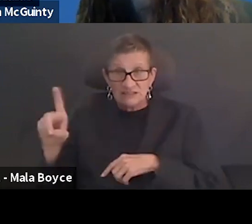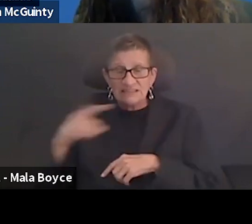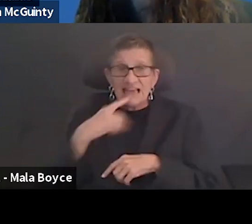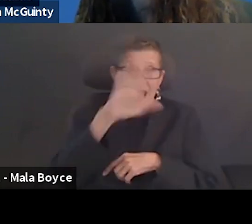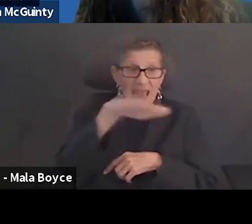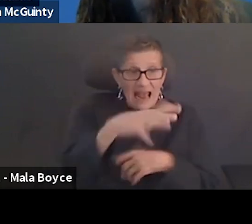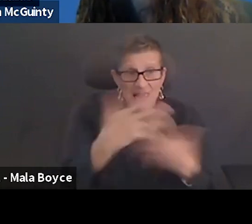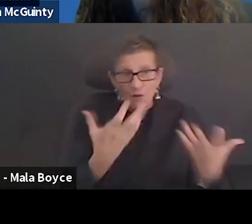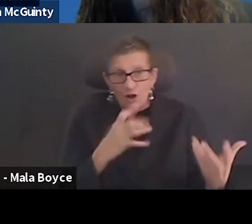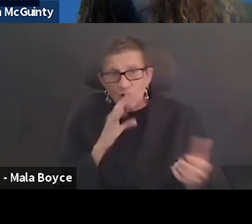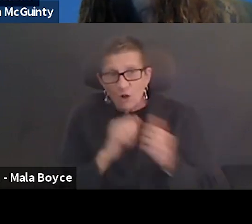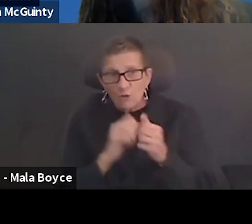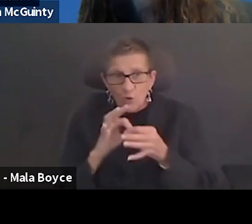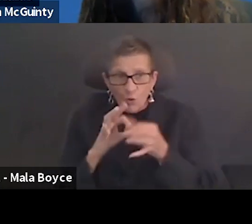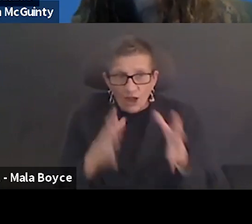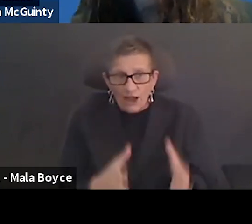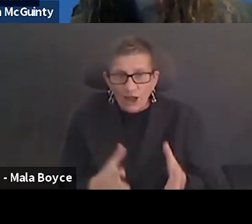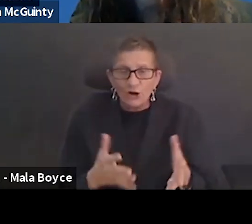want to speak to a coordinator.